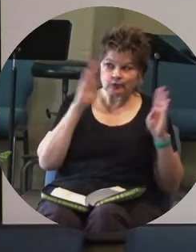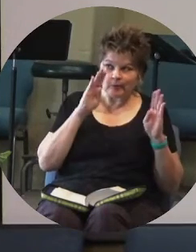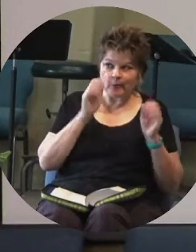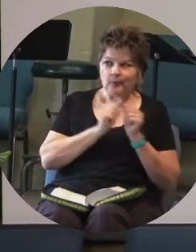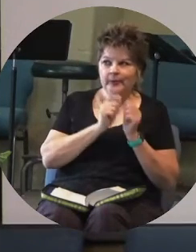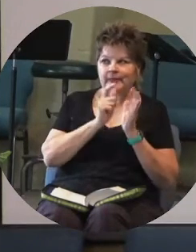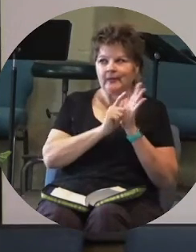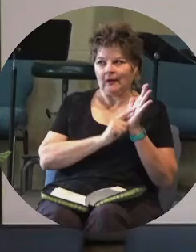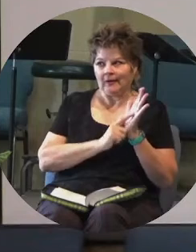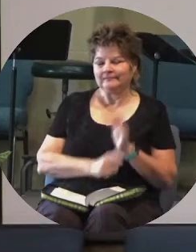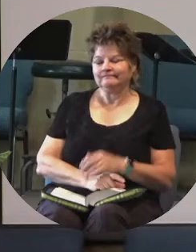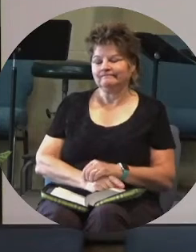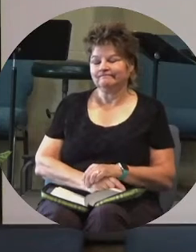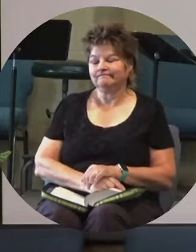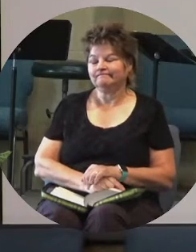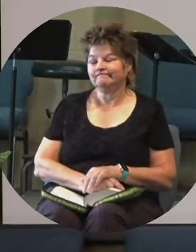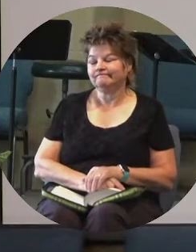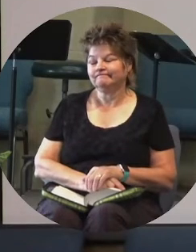law.